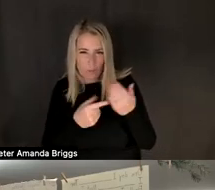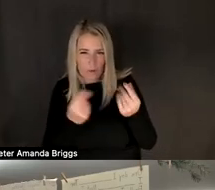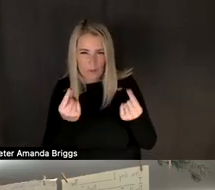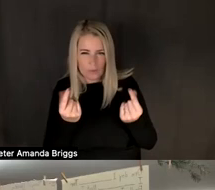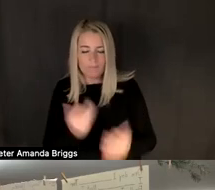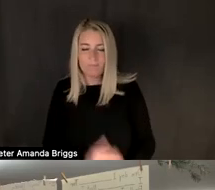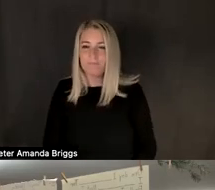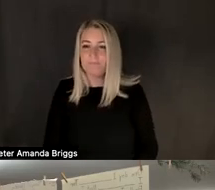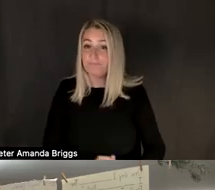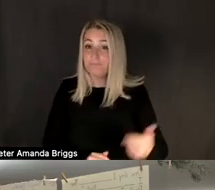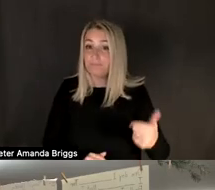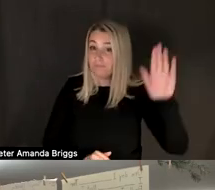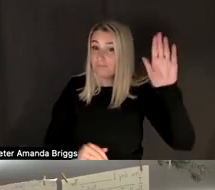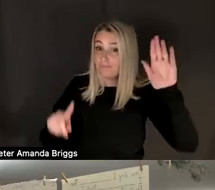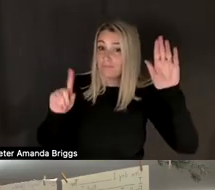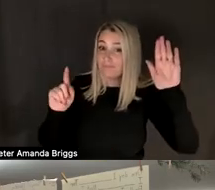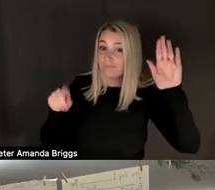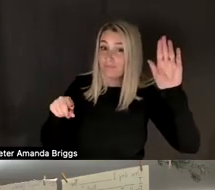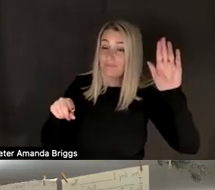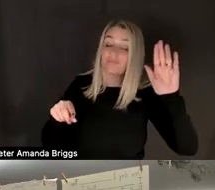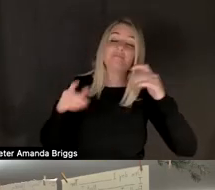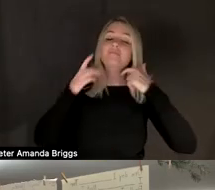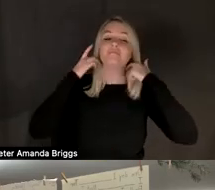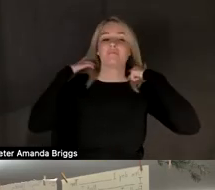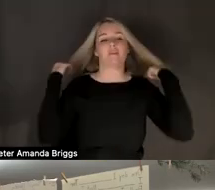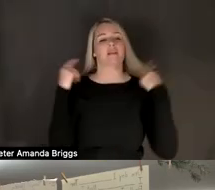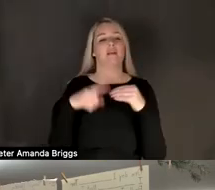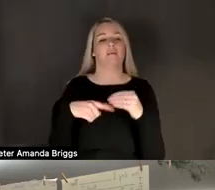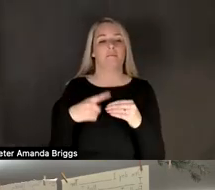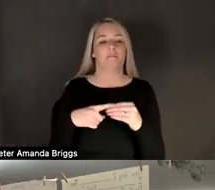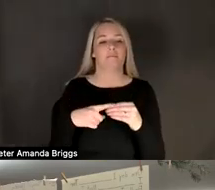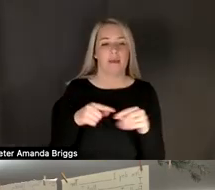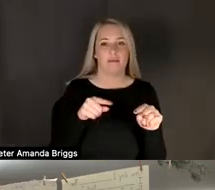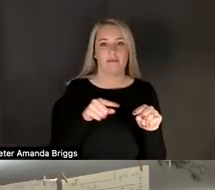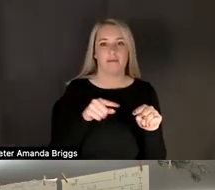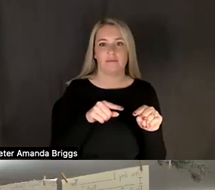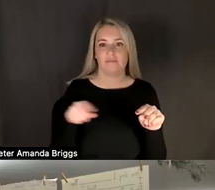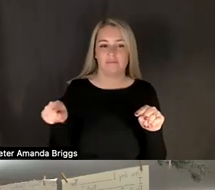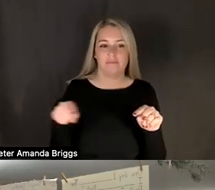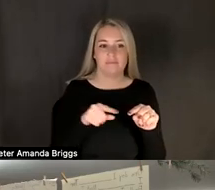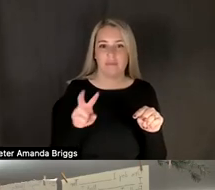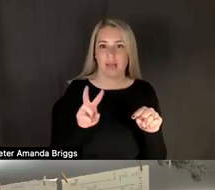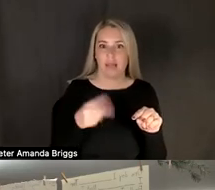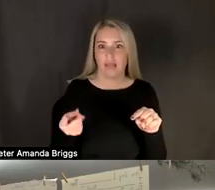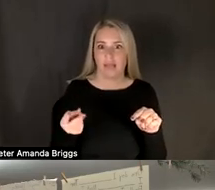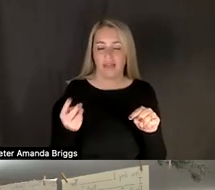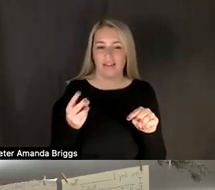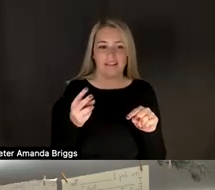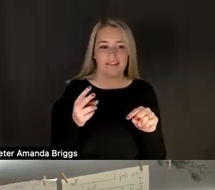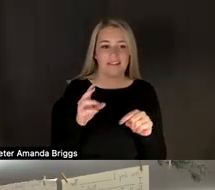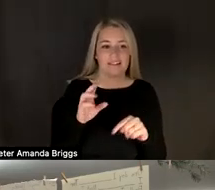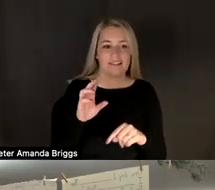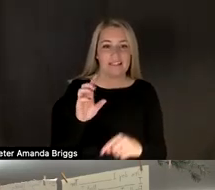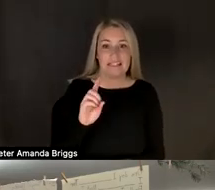question about the D and the B. Yes. Luke confuses those all the time. Is there anything that I can do to help